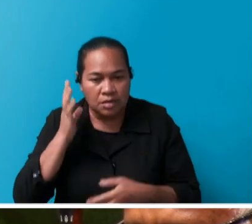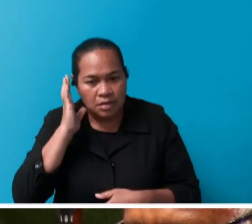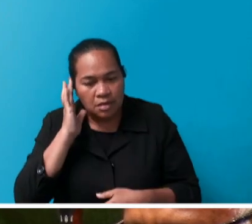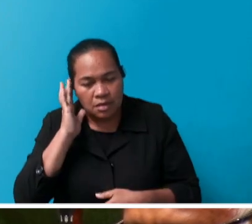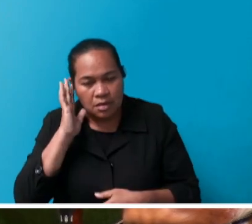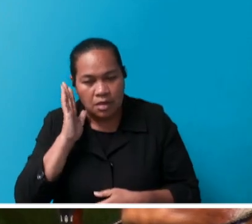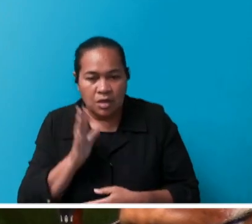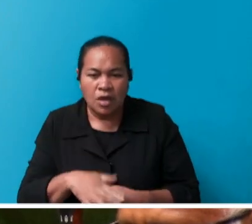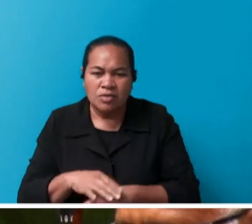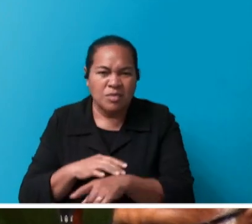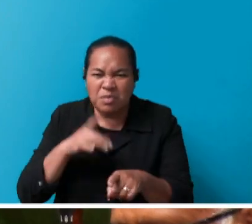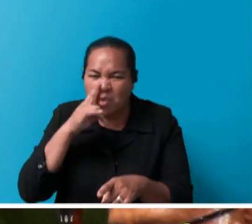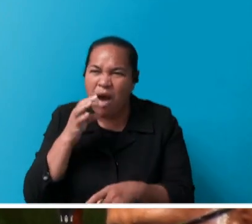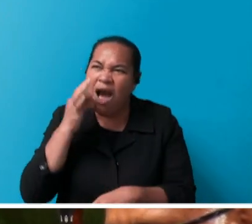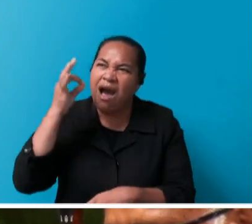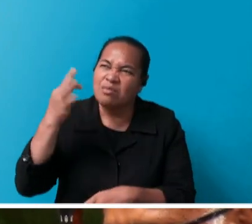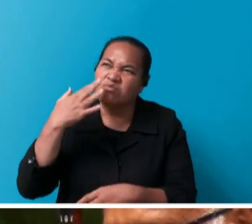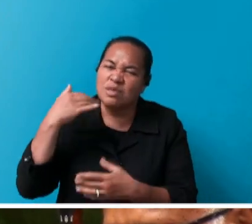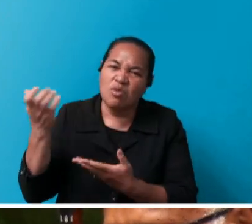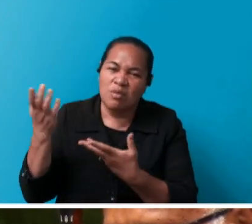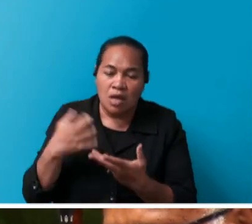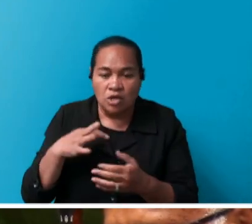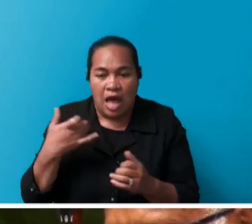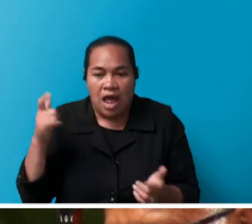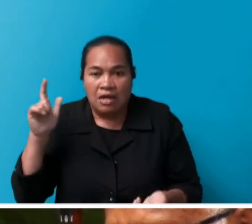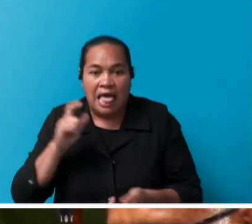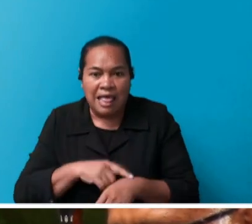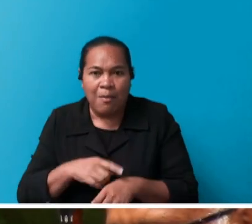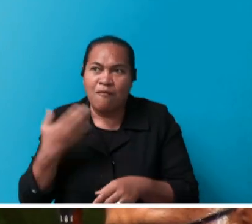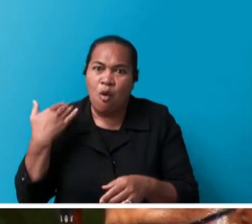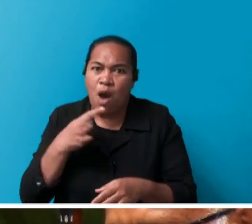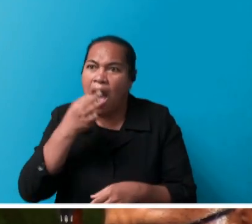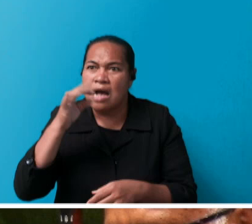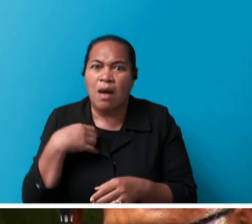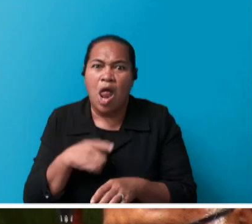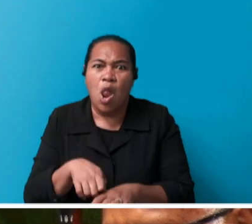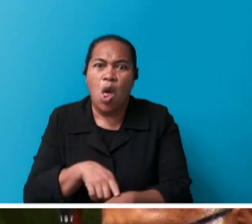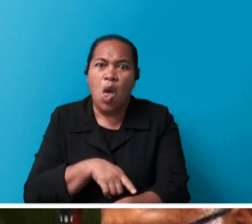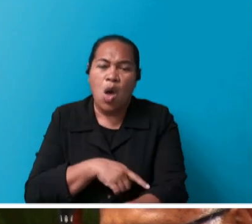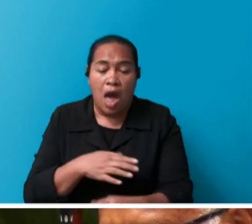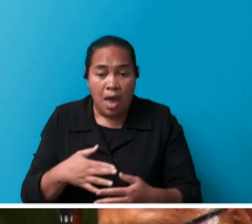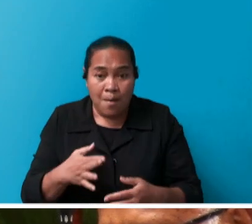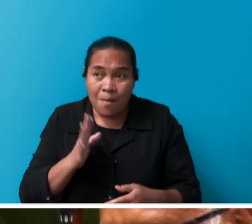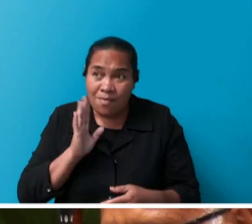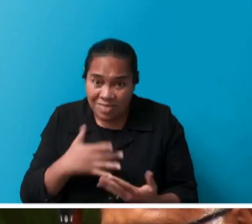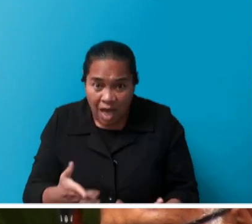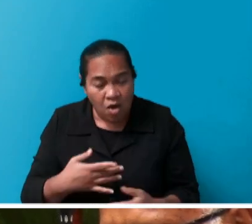of supplies from FPBS have been reduced from about 1 week to now only 1.5 days